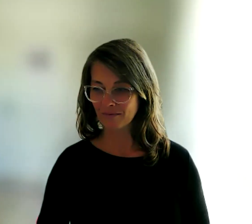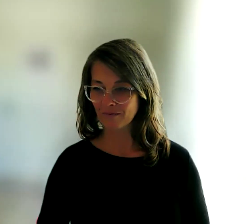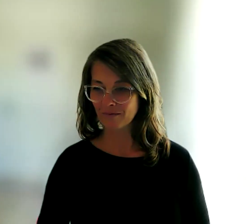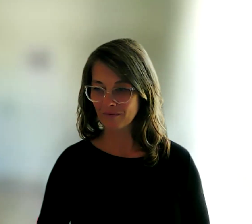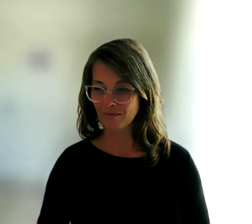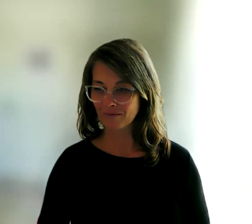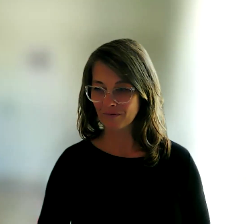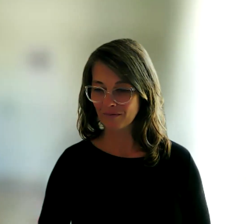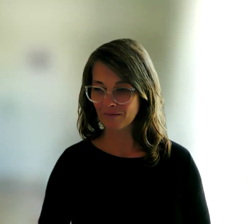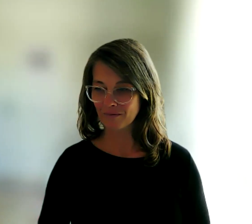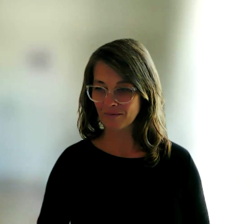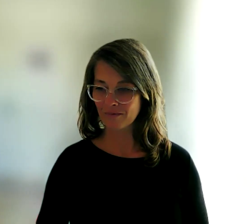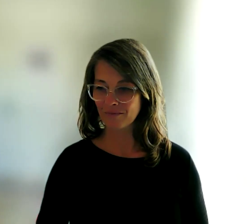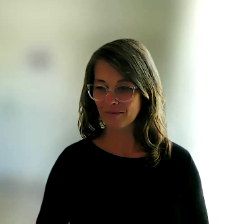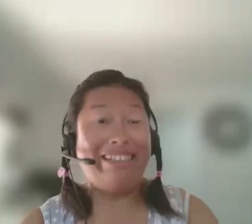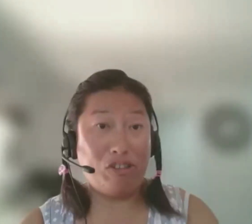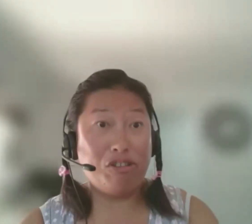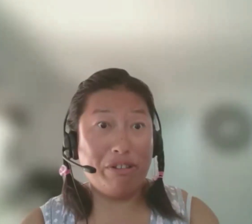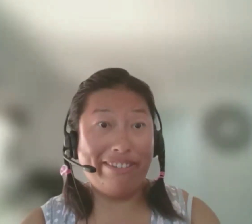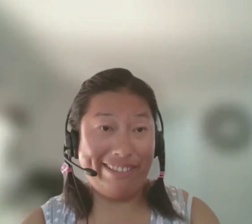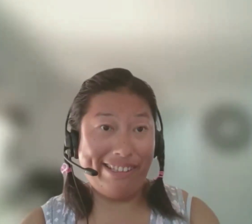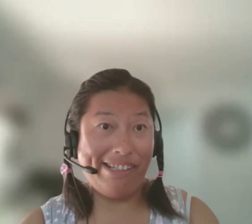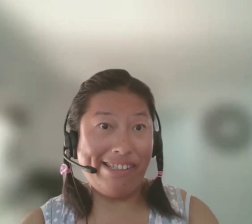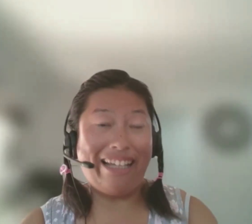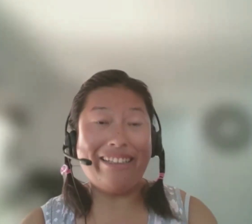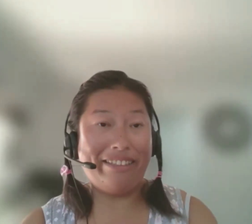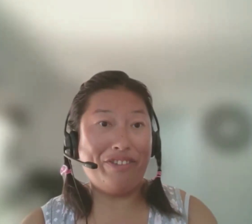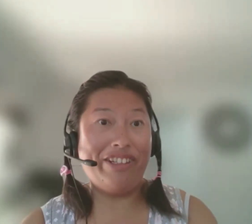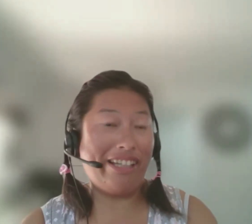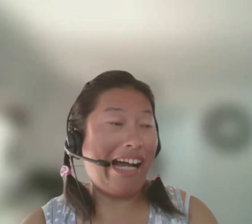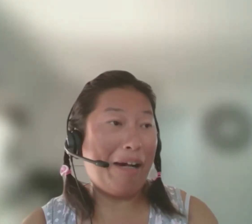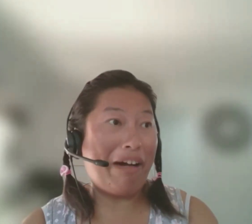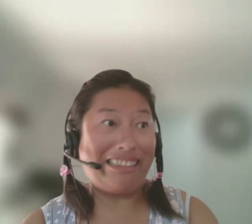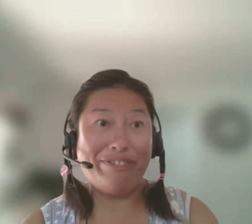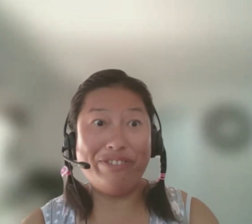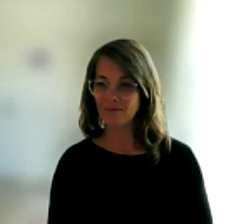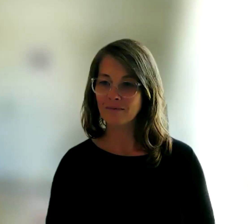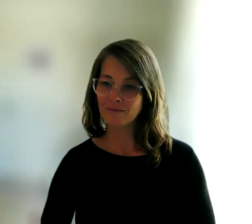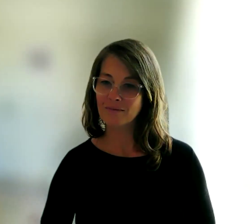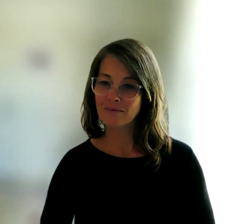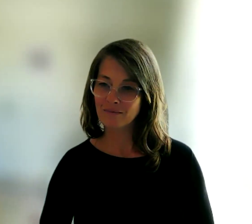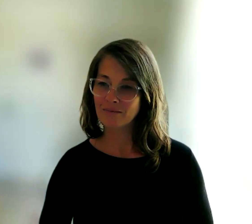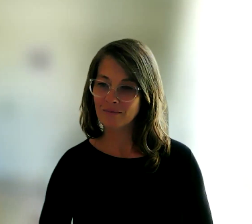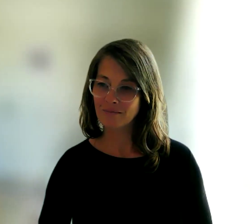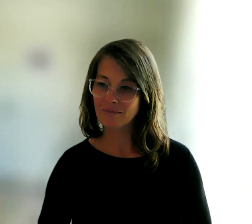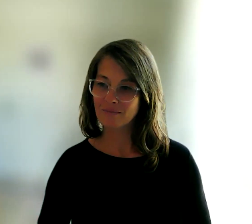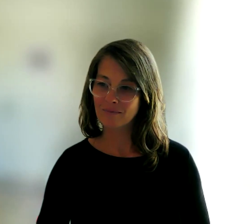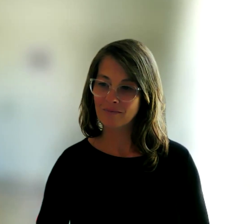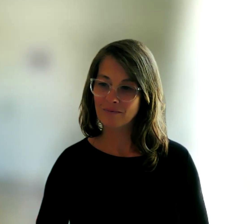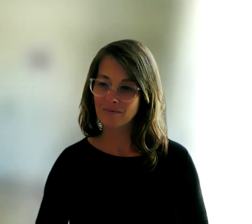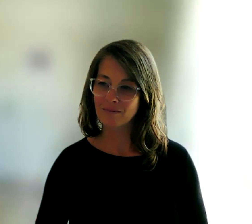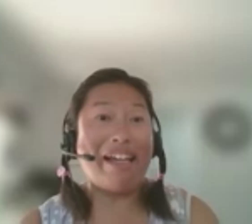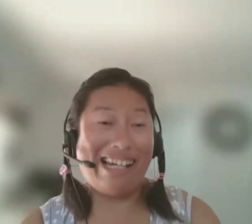making sure, like, asking the center open with